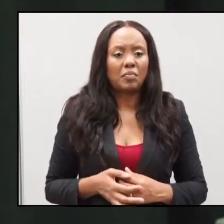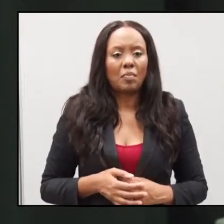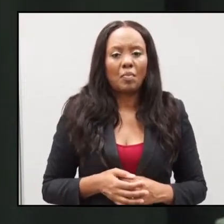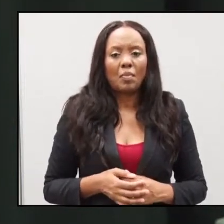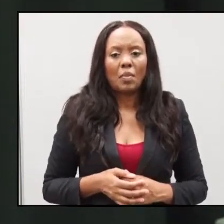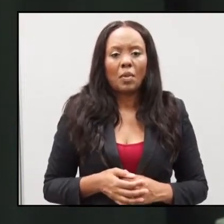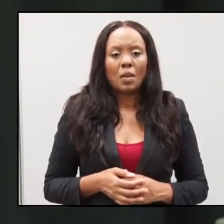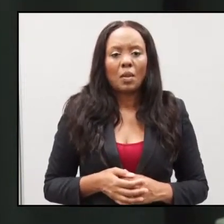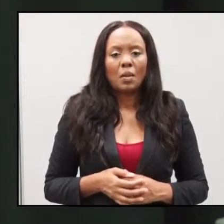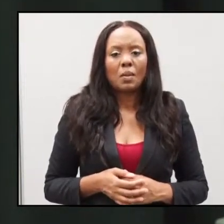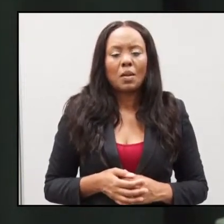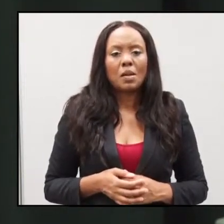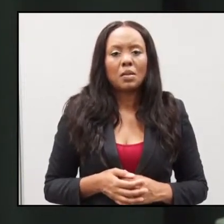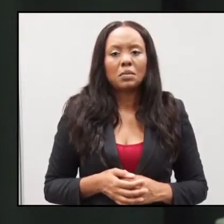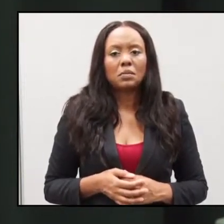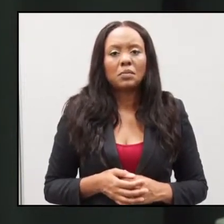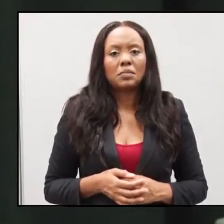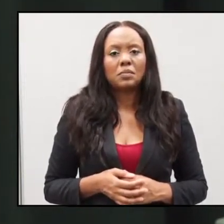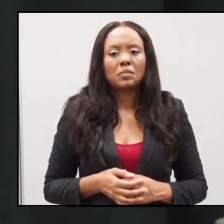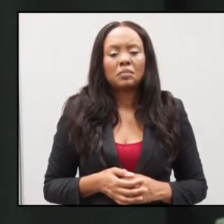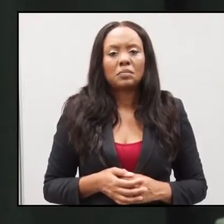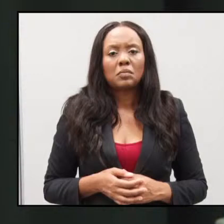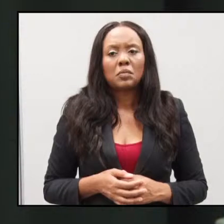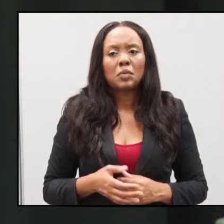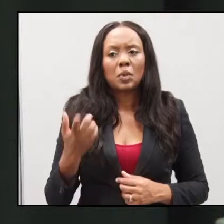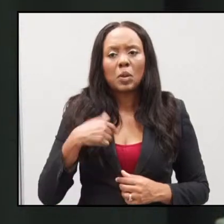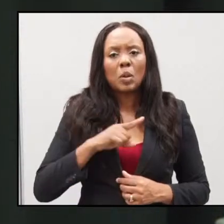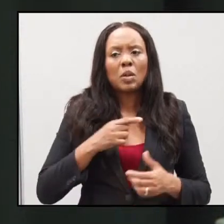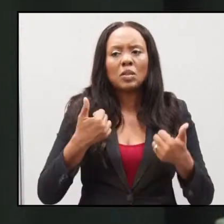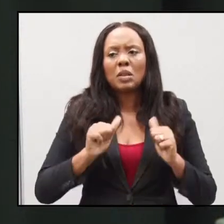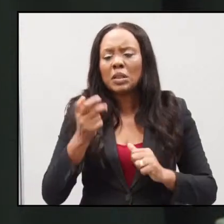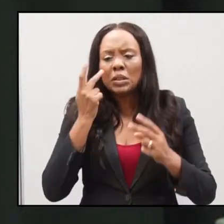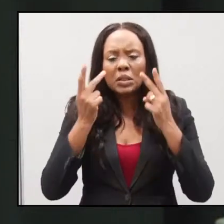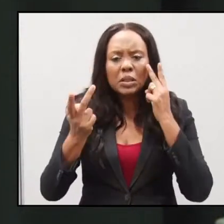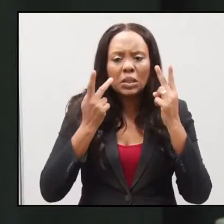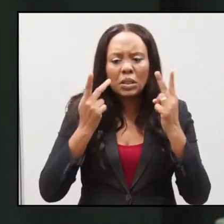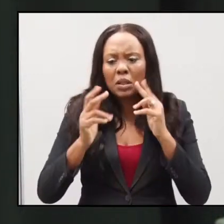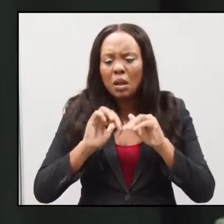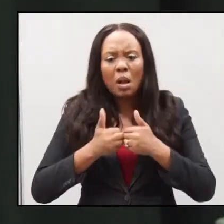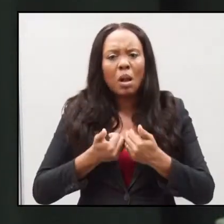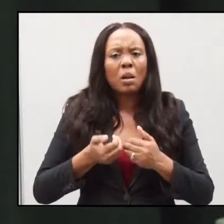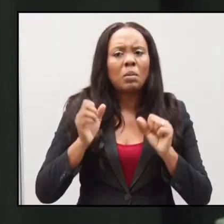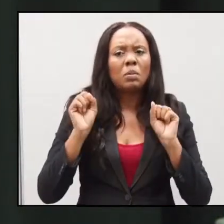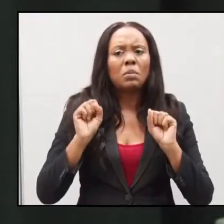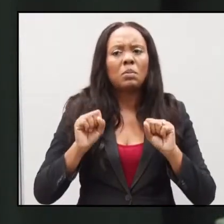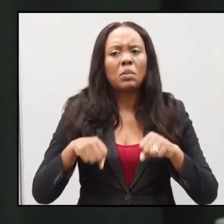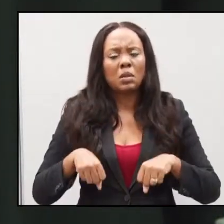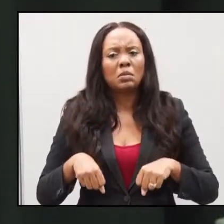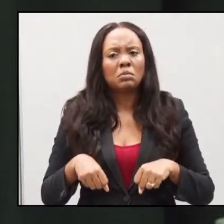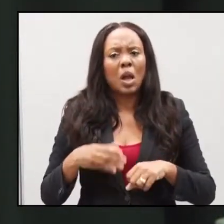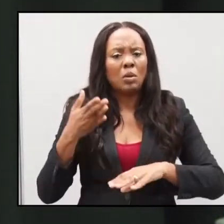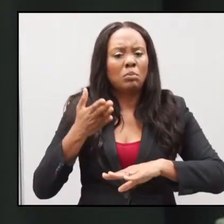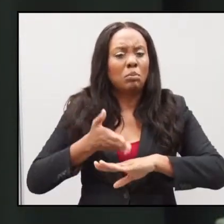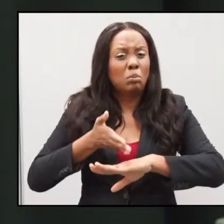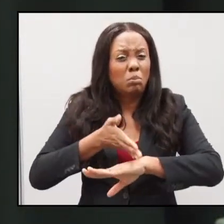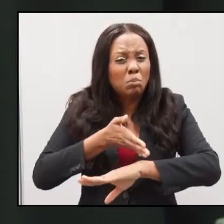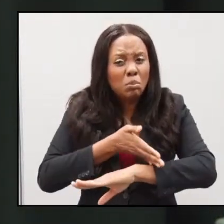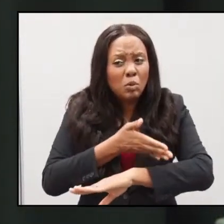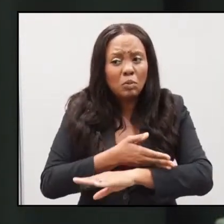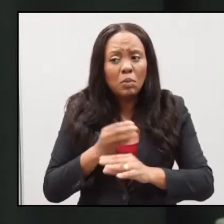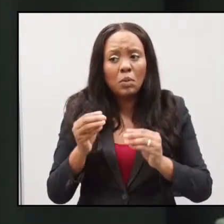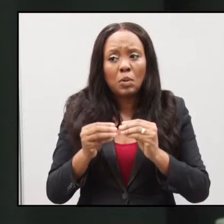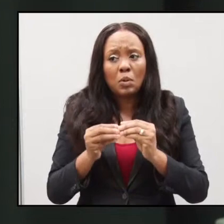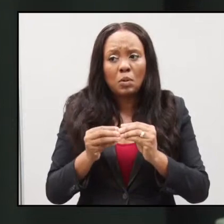we can redo some of our older installations into that kind of soundstage, and we are in the process of starting